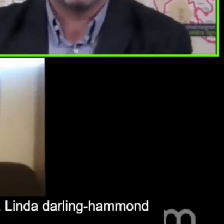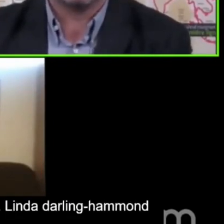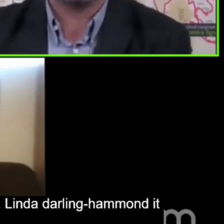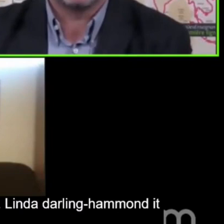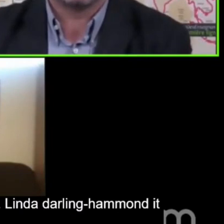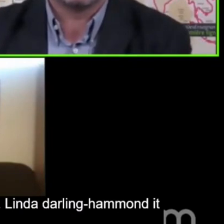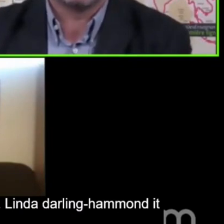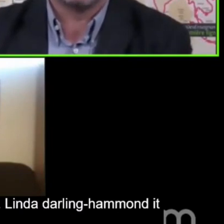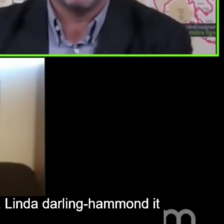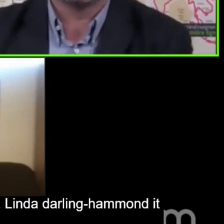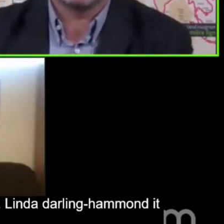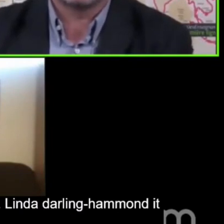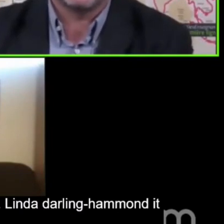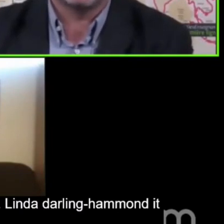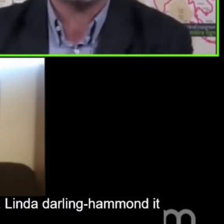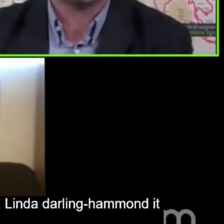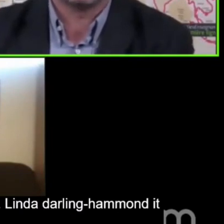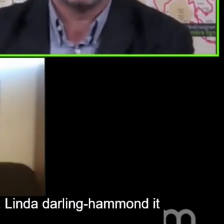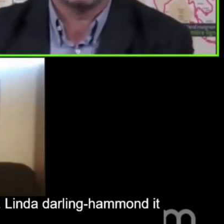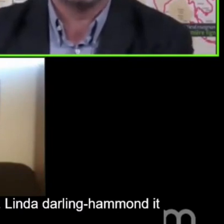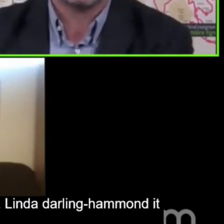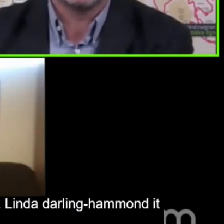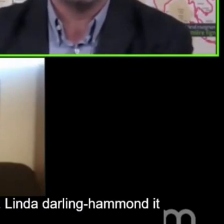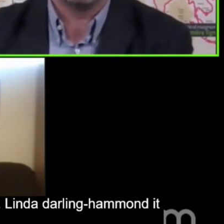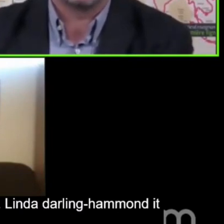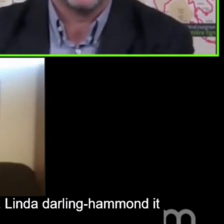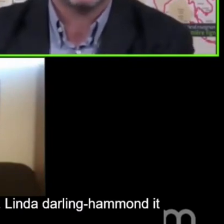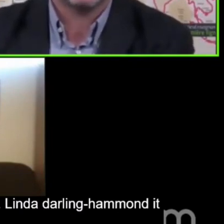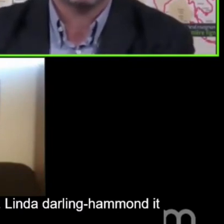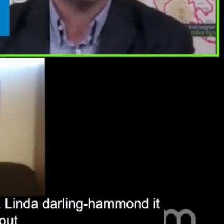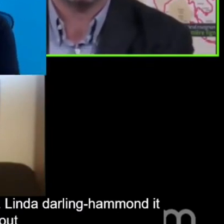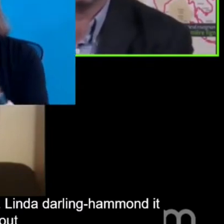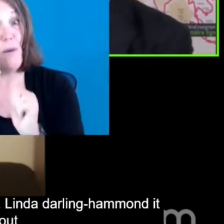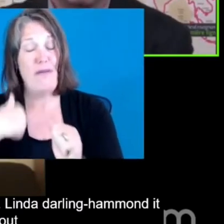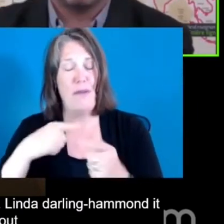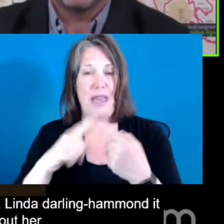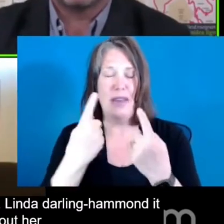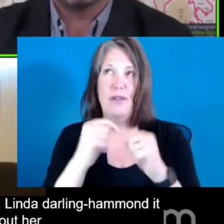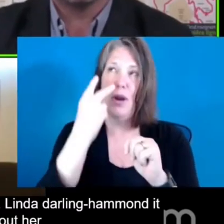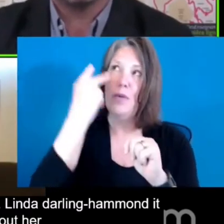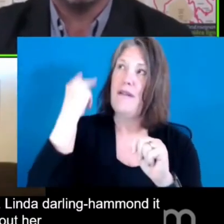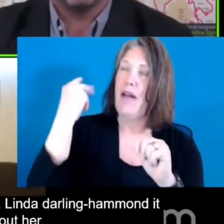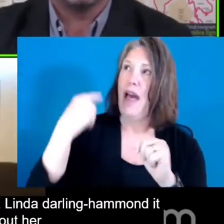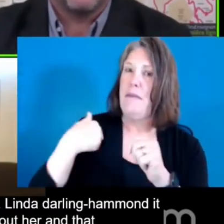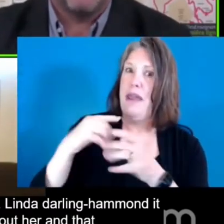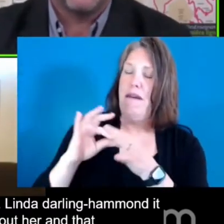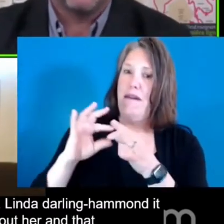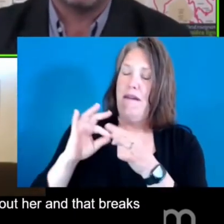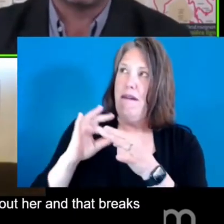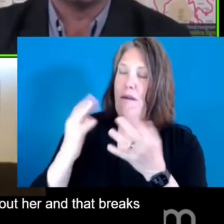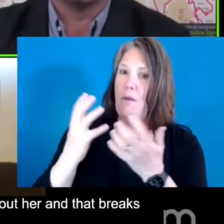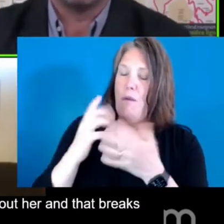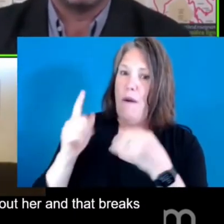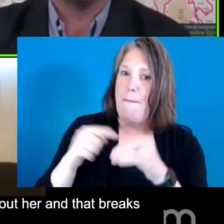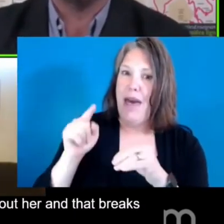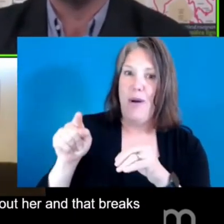me to try to reflect and think, what could I say about her that breaks through the bio you have on your